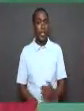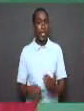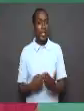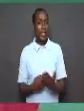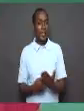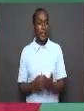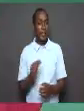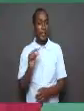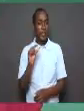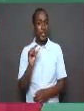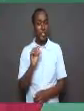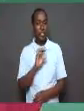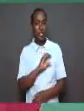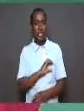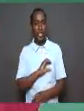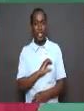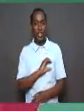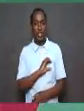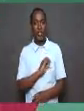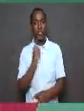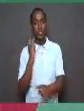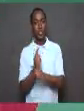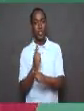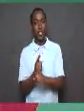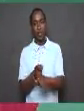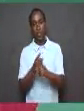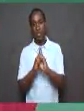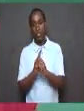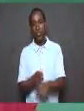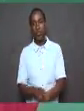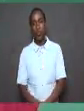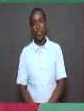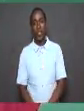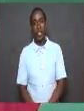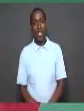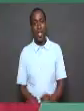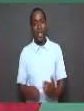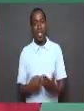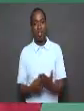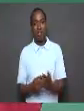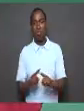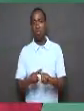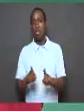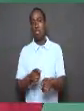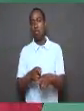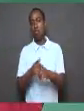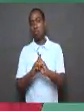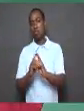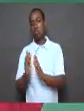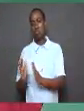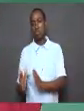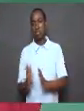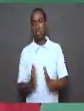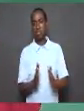These are only a few of the correct answers. You may have written down different